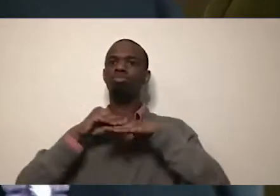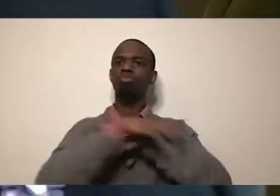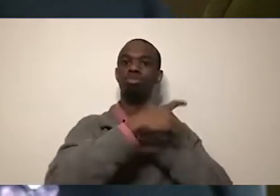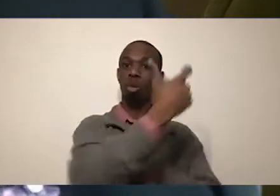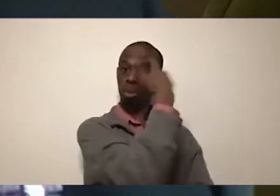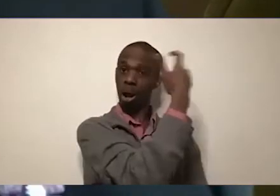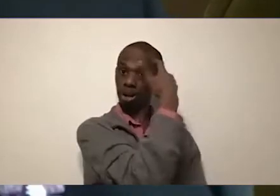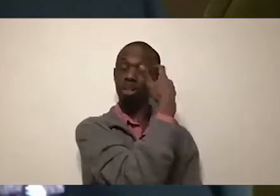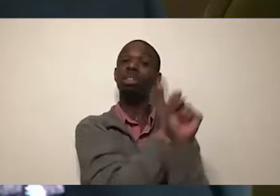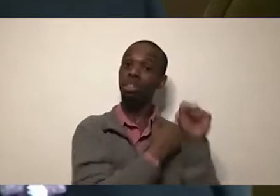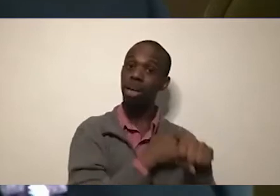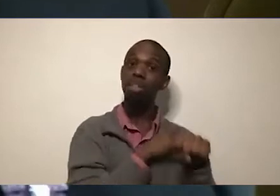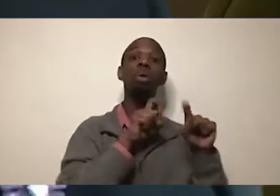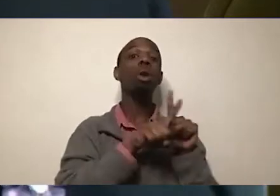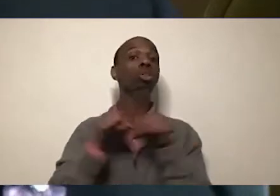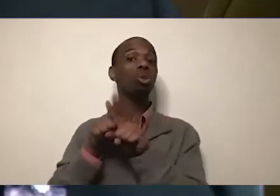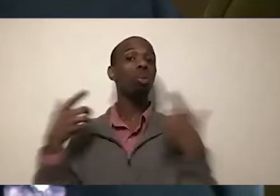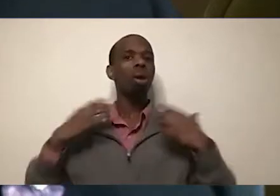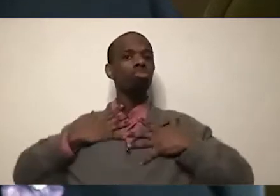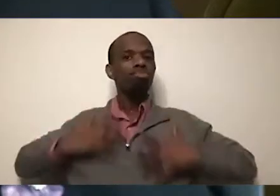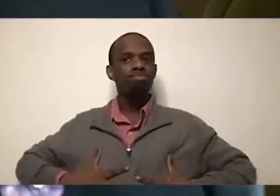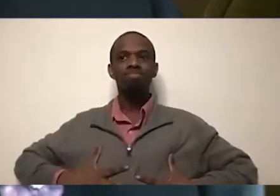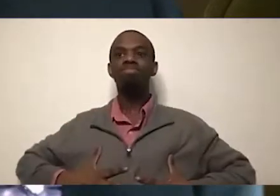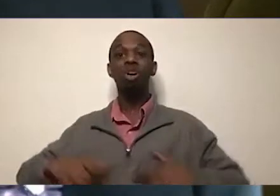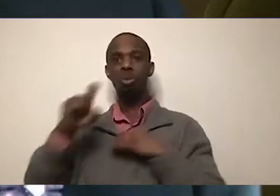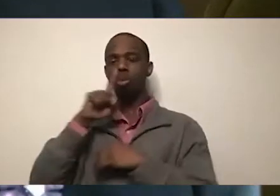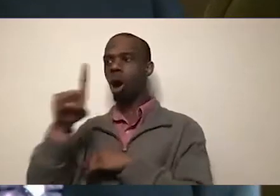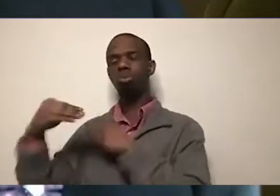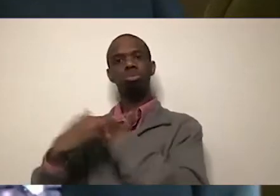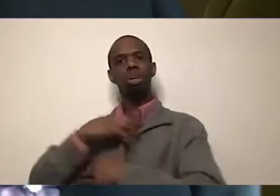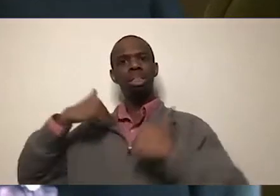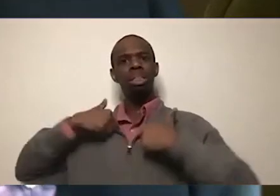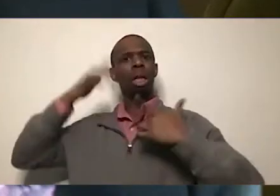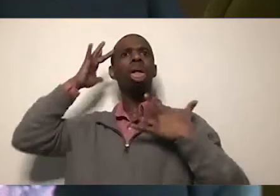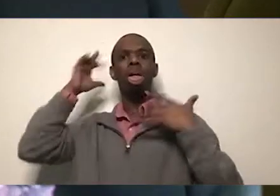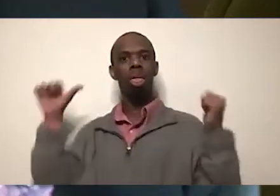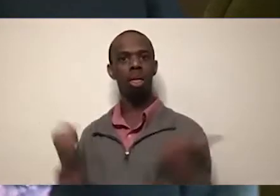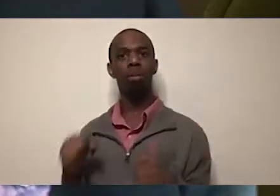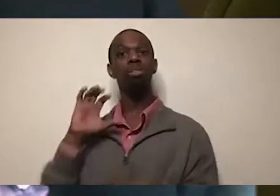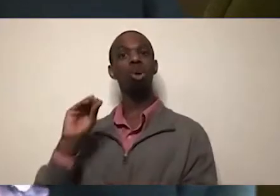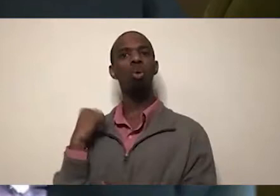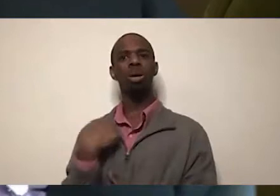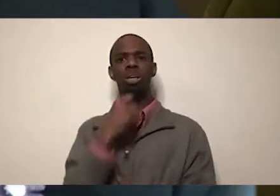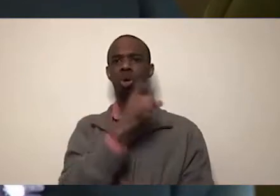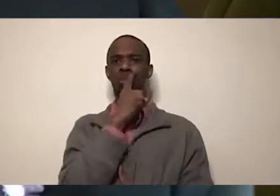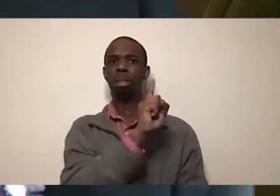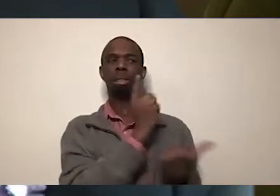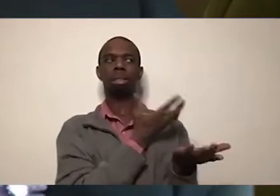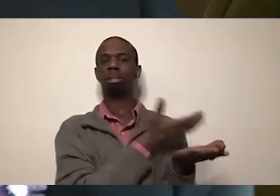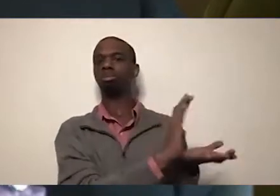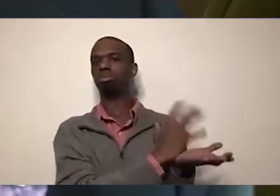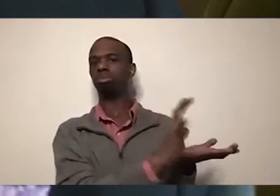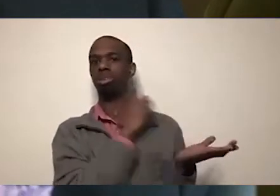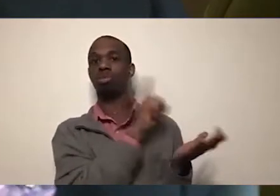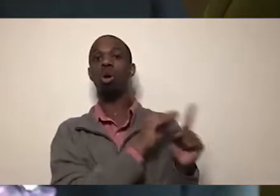indict exposures when we think about things like mental illness, about lower cognitive abilities,